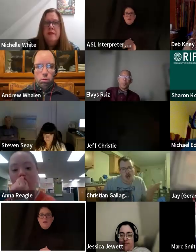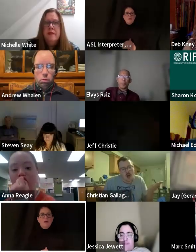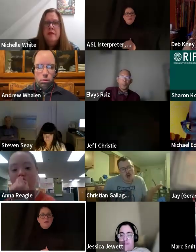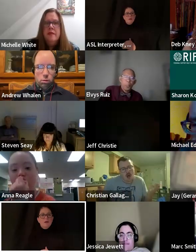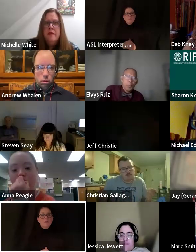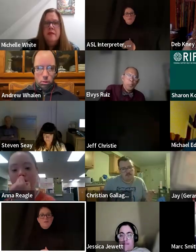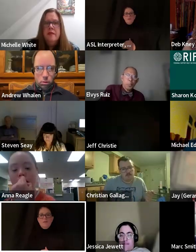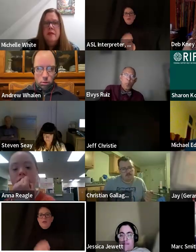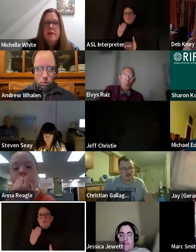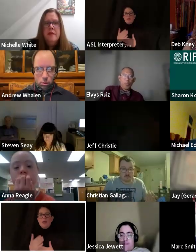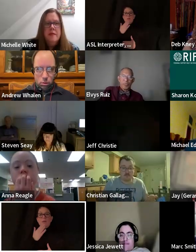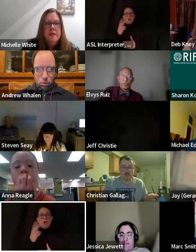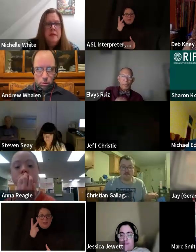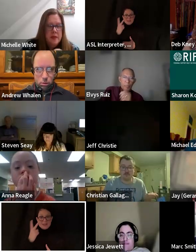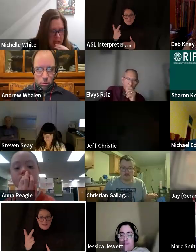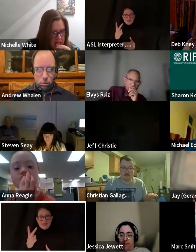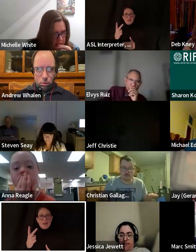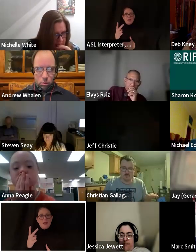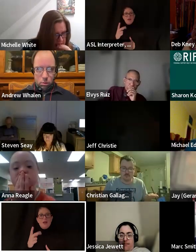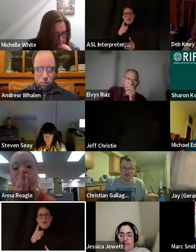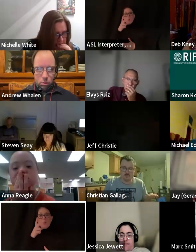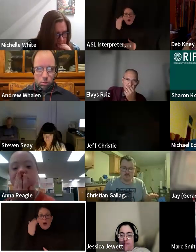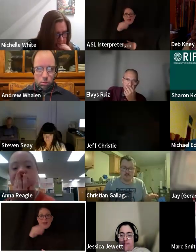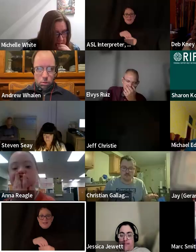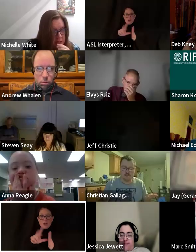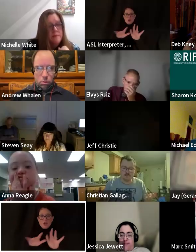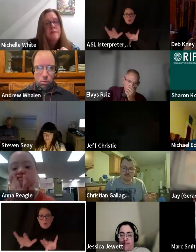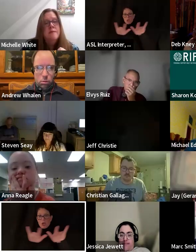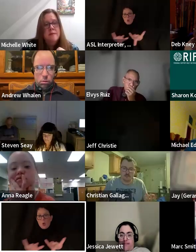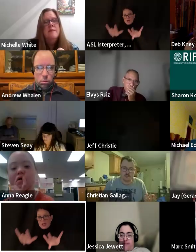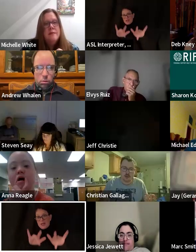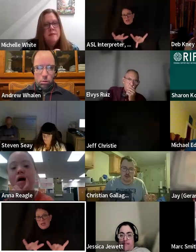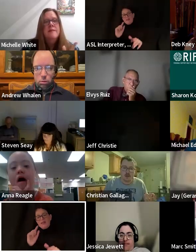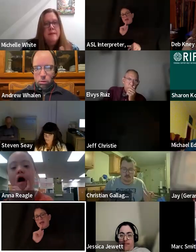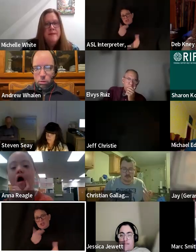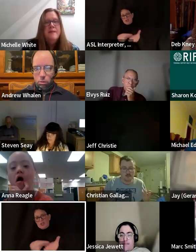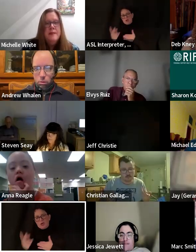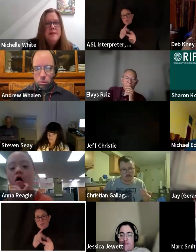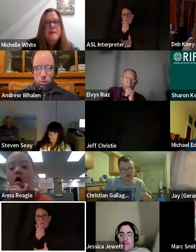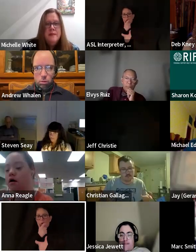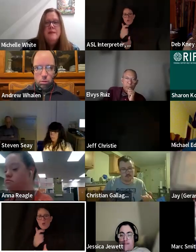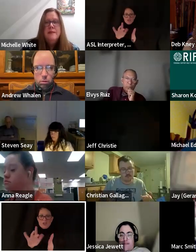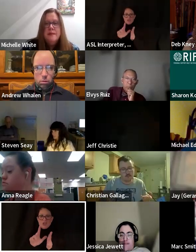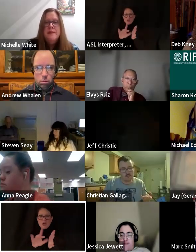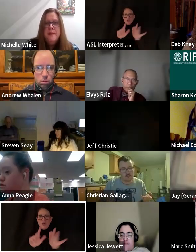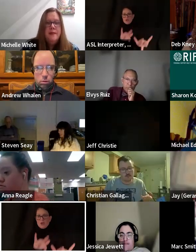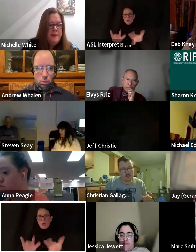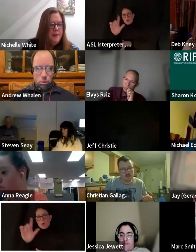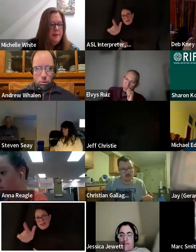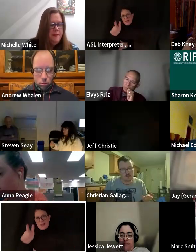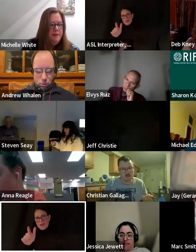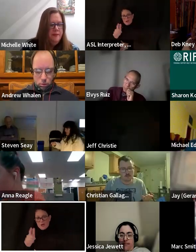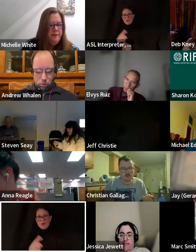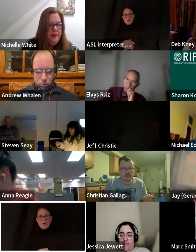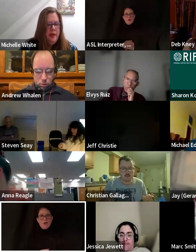this training. It might be good to see it in case, because it's in the recording, for the sake of the recording. Yes, that's you true. can just do Yes, it quick, that is just true, quickie, Kim. Kim, just because some